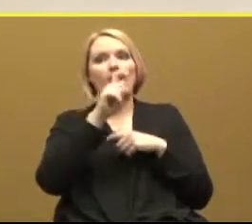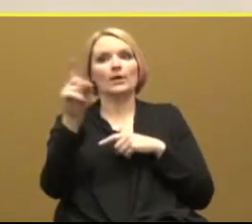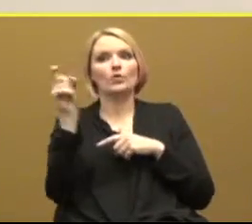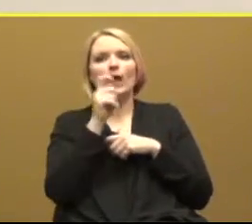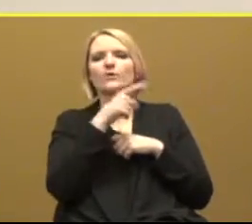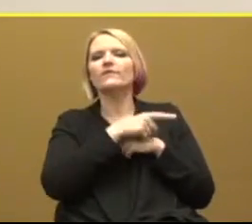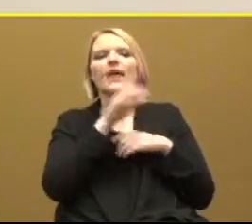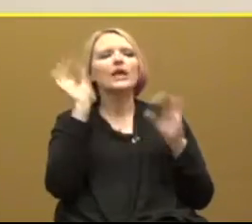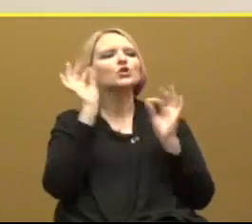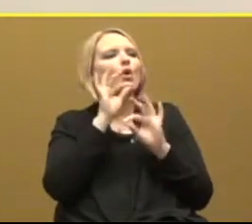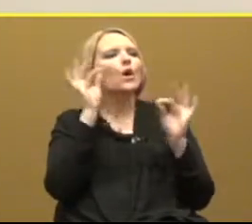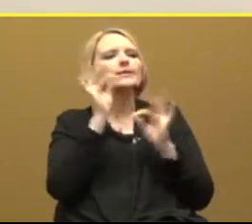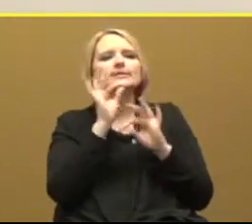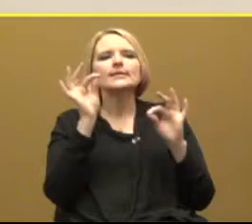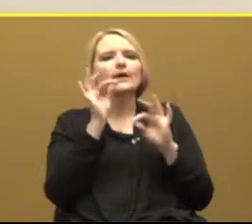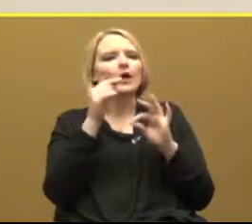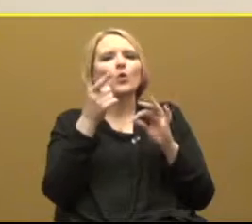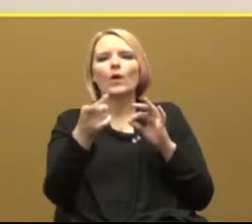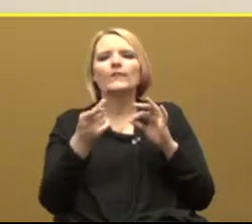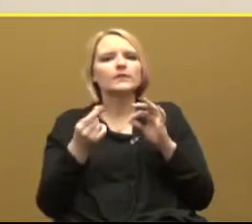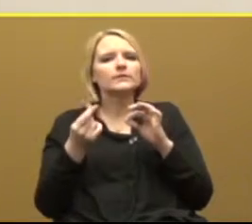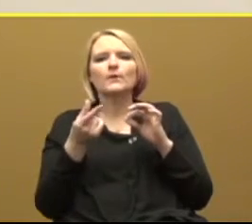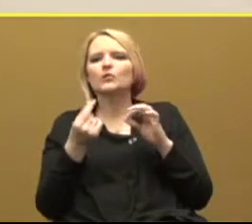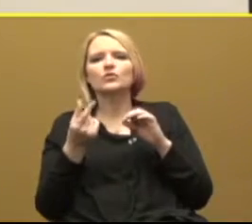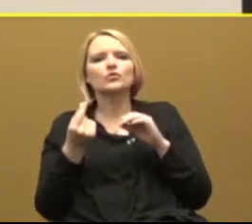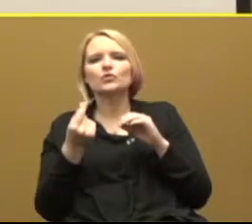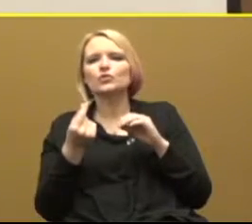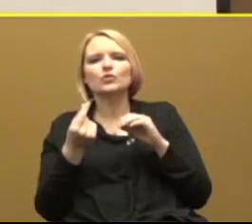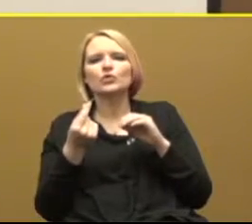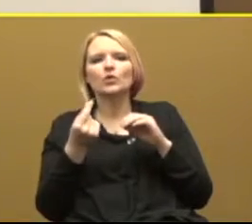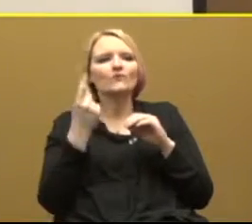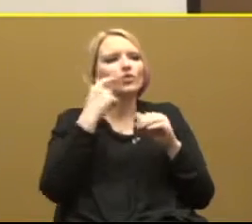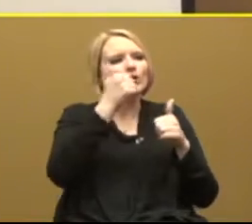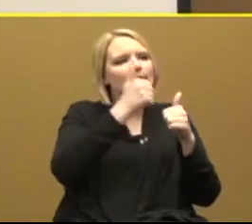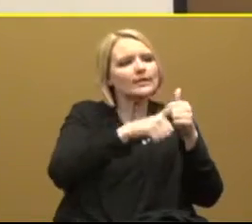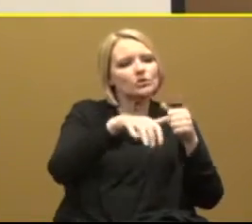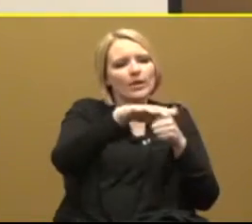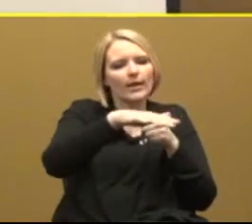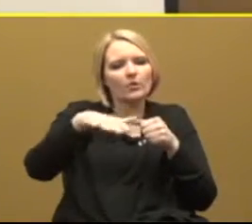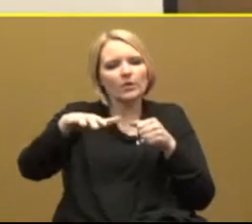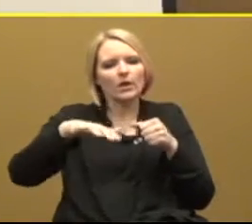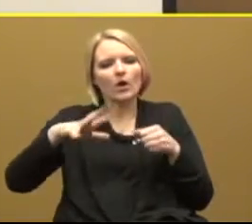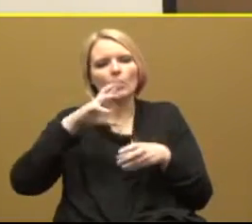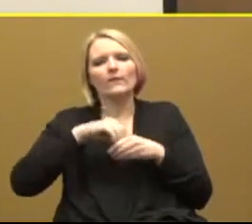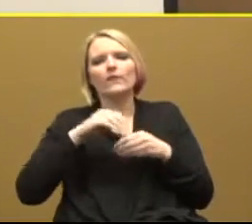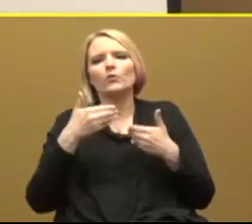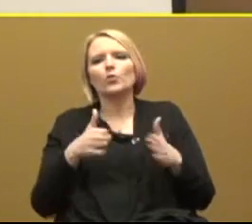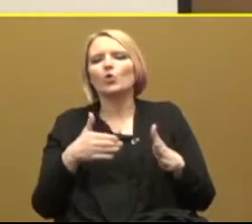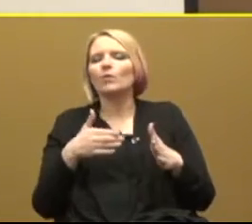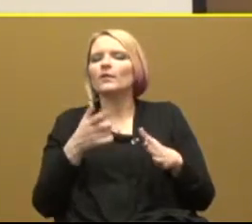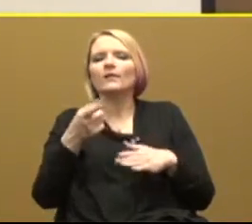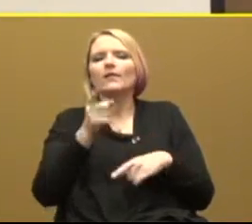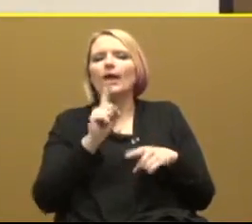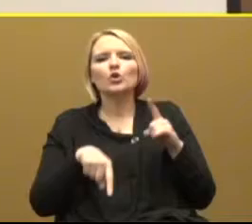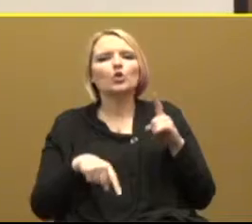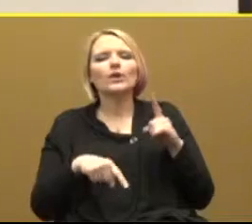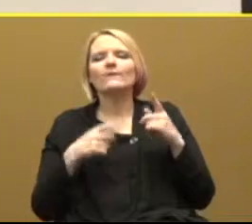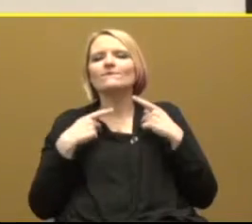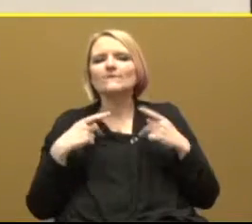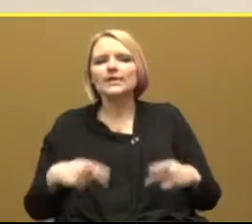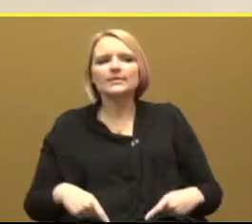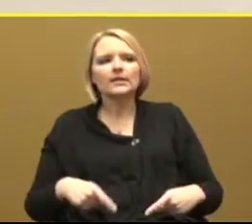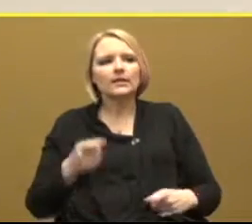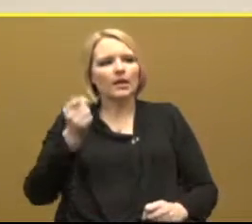had no idea what they were supposed to do in different areas of the room. They couldn't